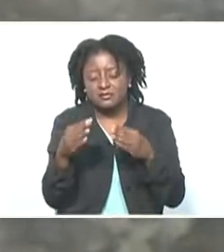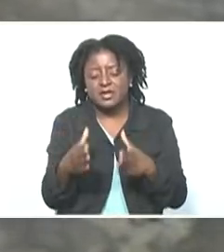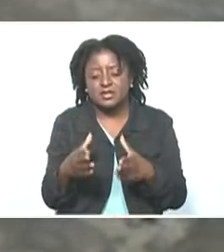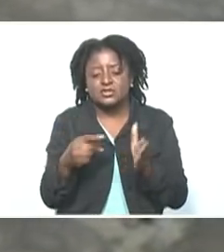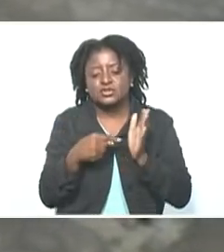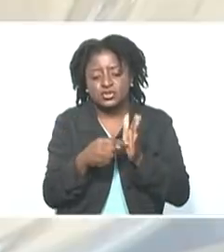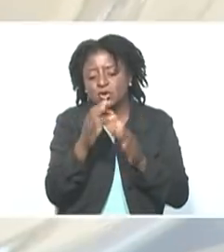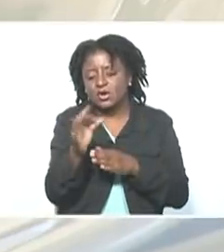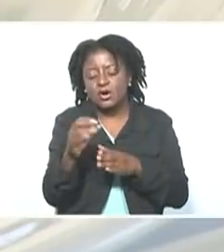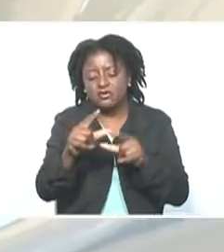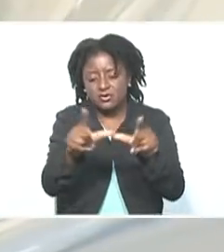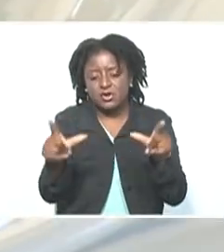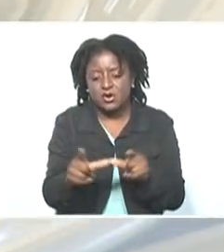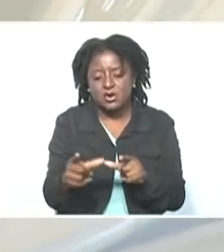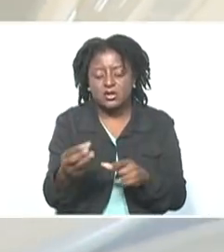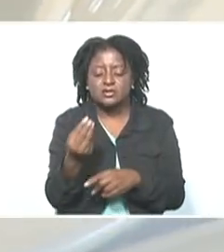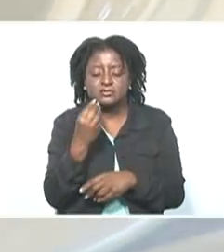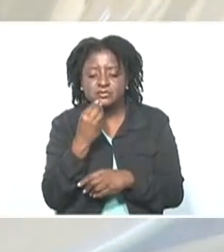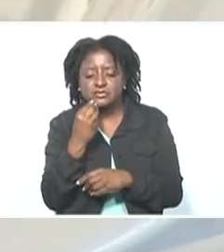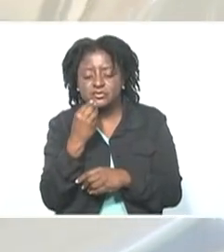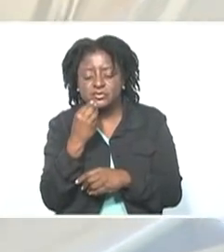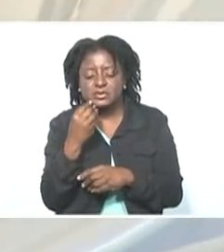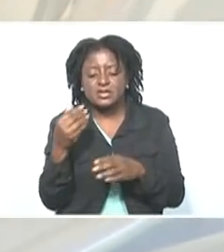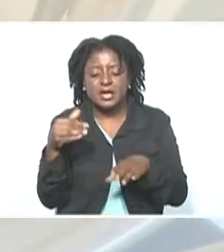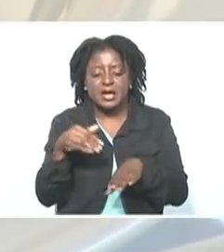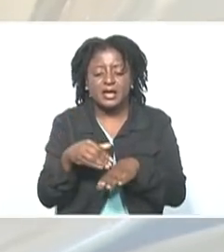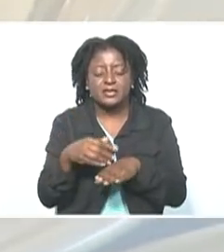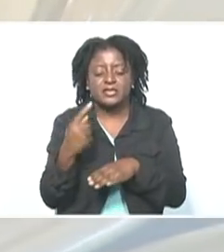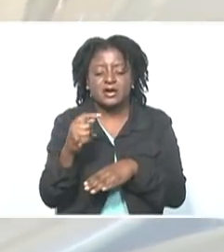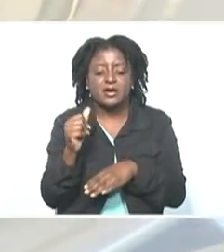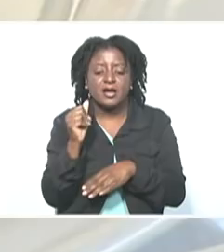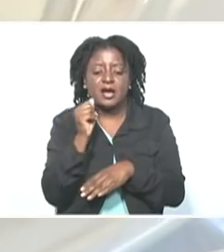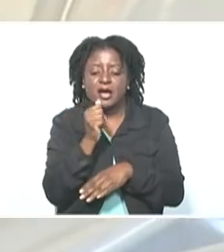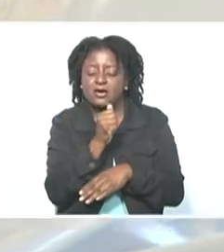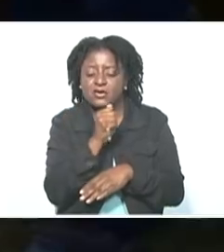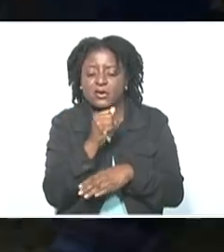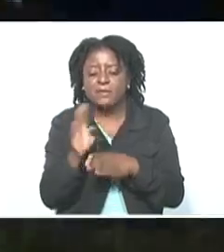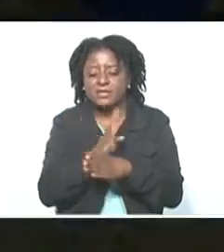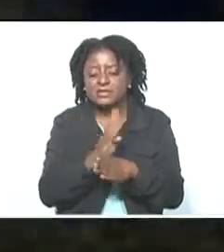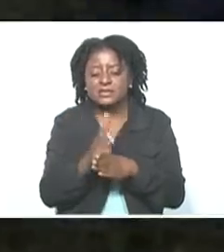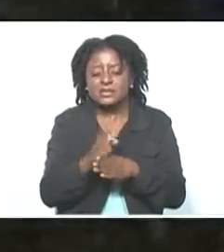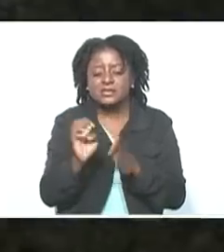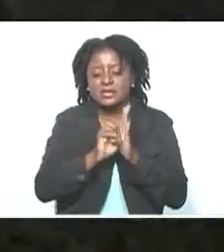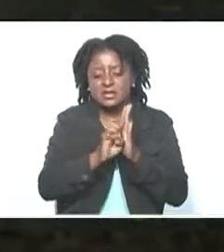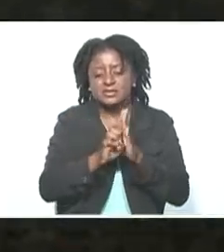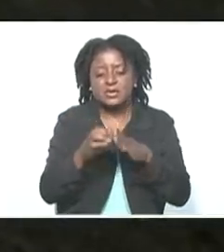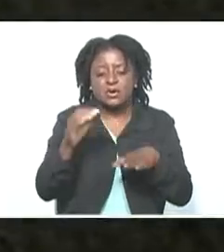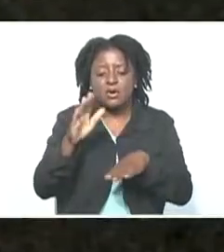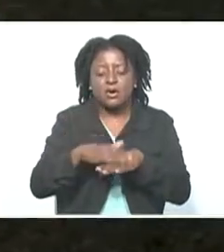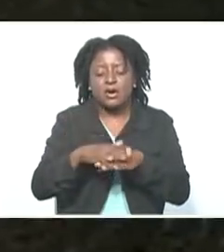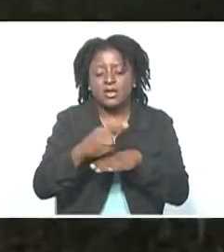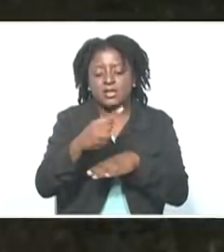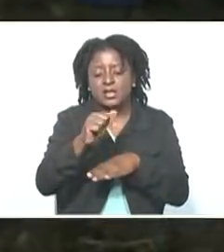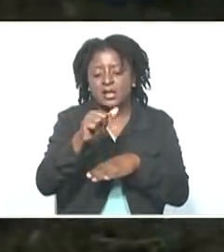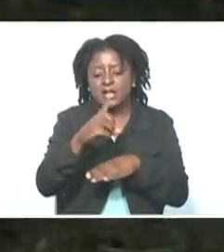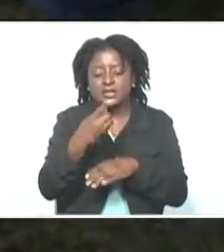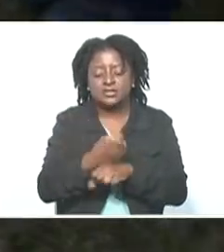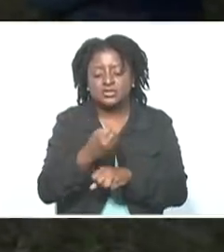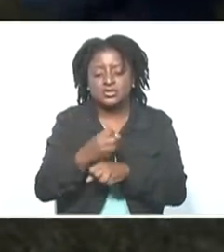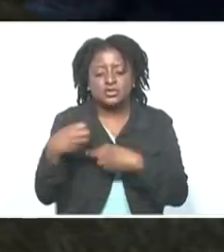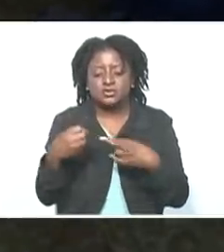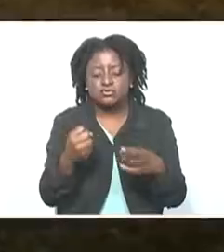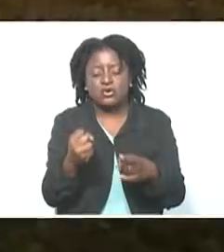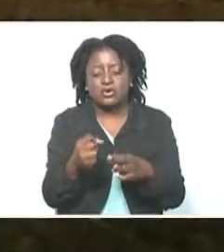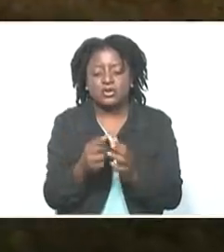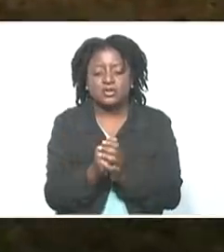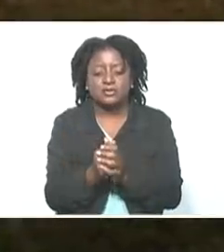off local produce at the annual Agribusiness Expo at Gladstone Road. It's a must-see event. The Bahamas Tonight continues after